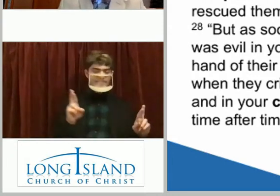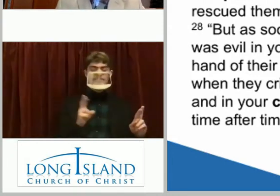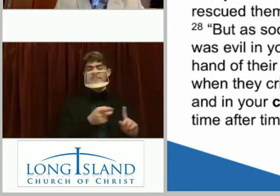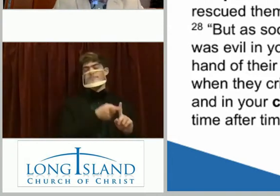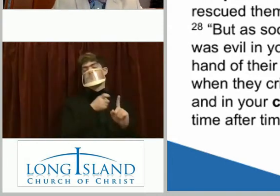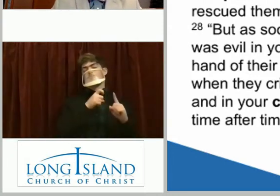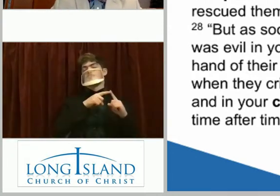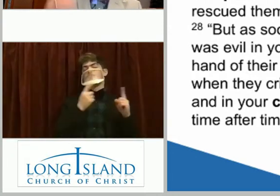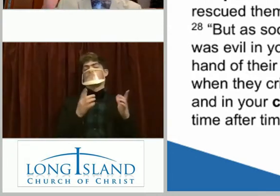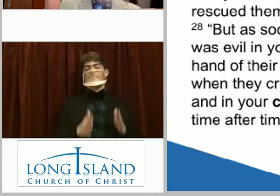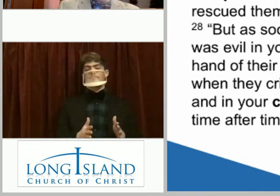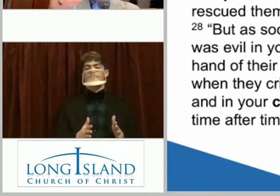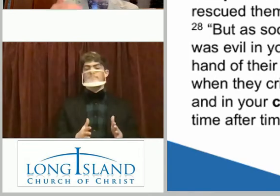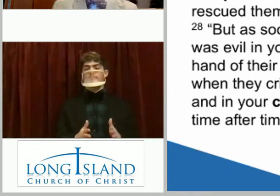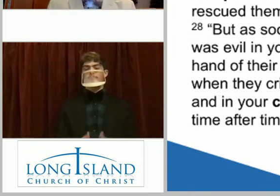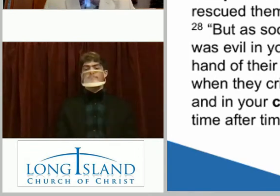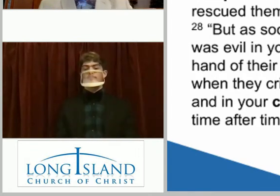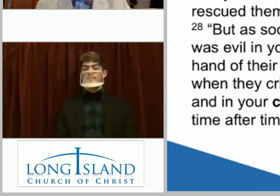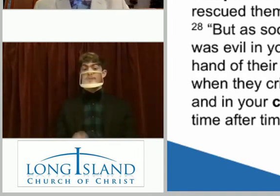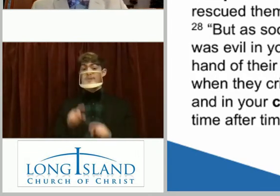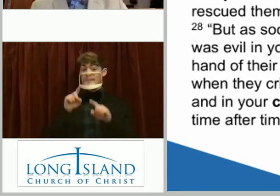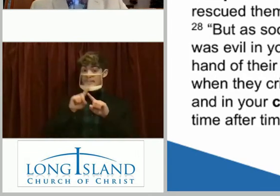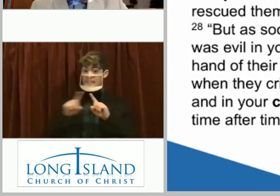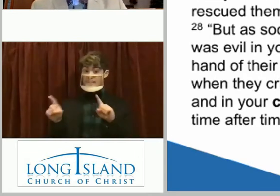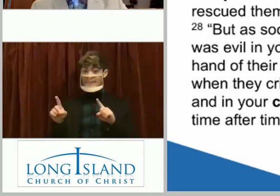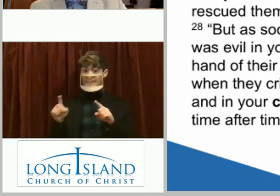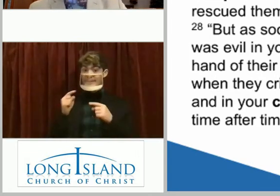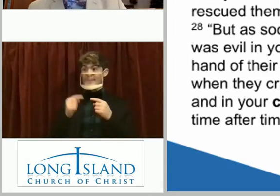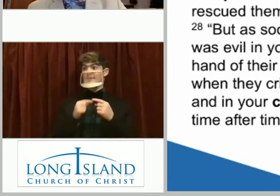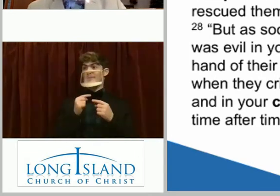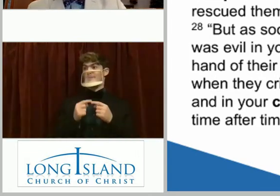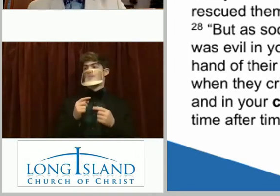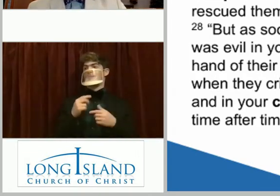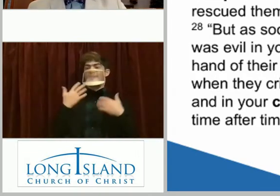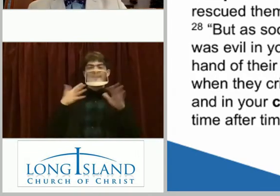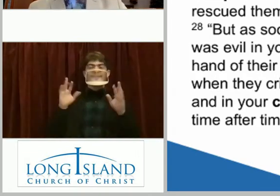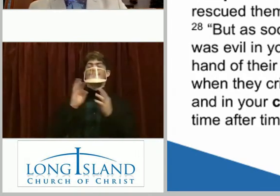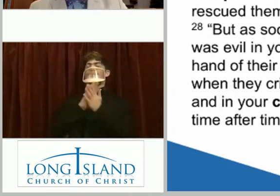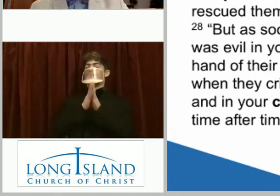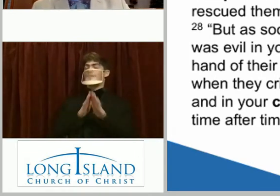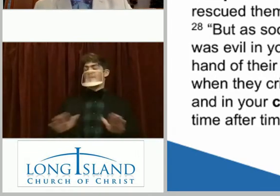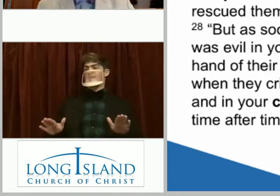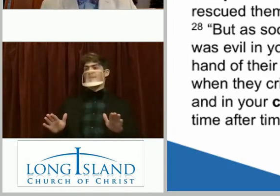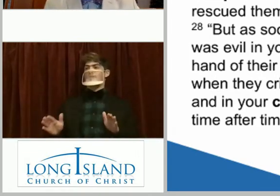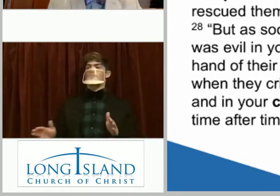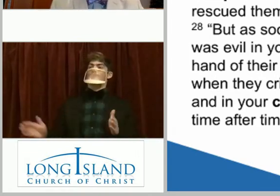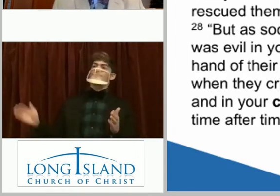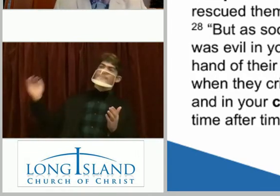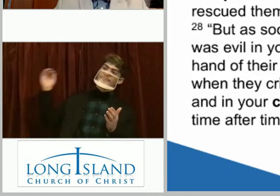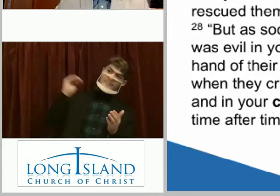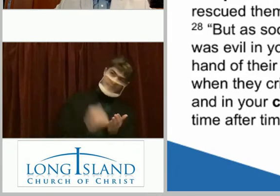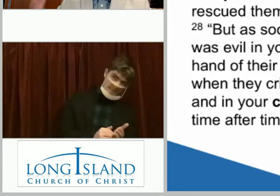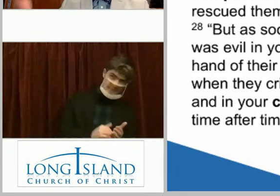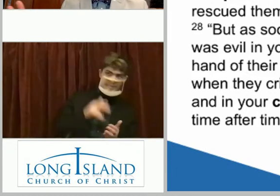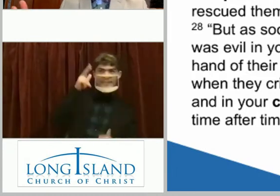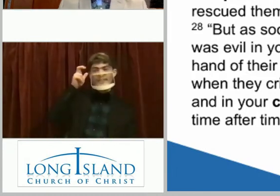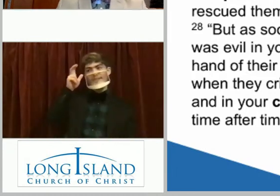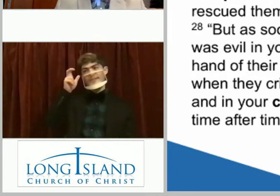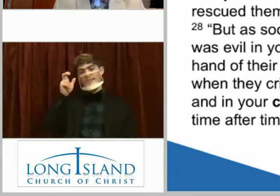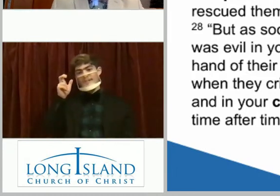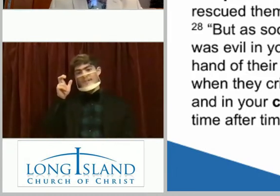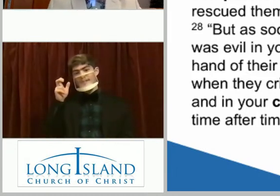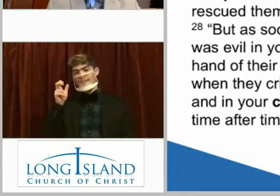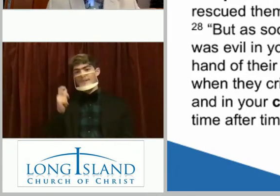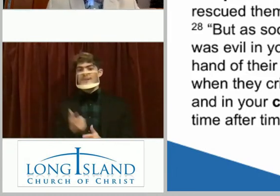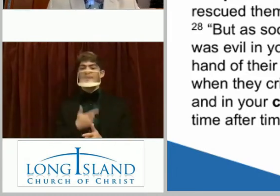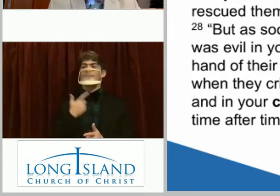enemies. But as soon as they were at rest, they again did what was evil in your sight. Then you abandoned